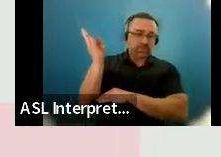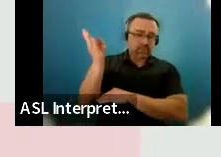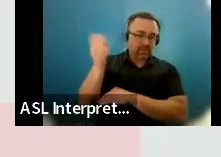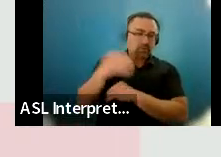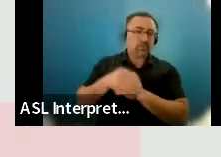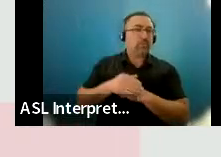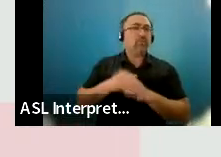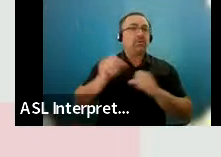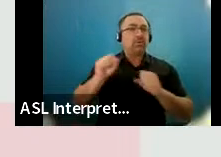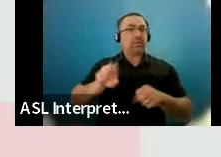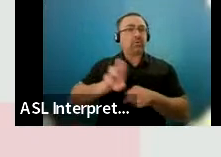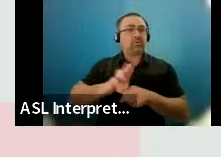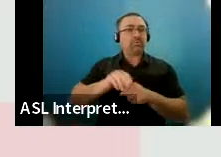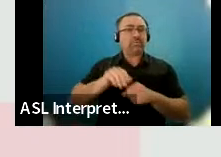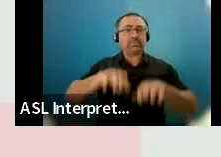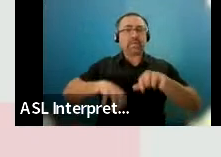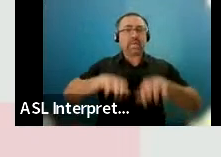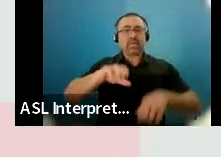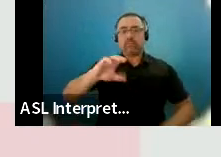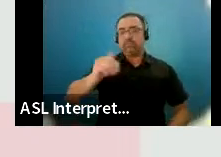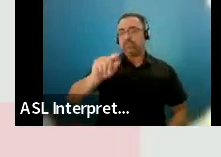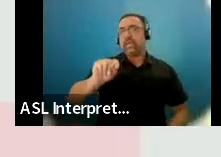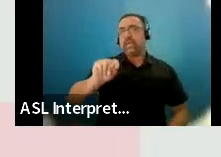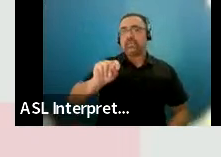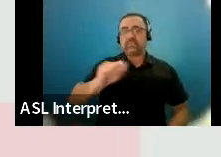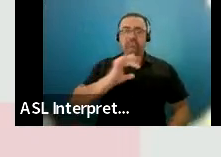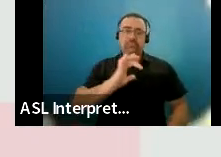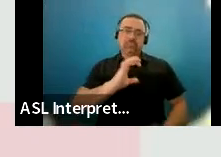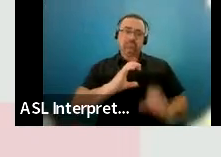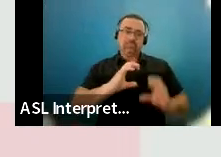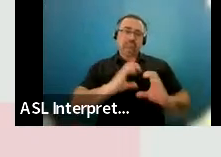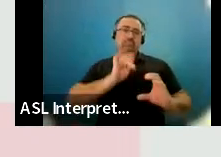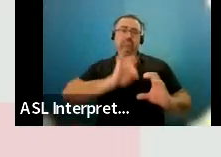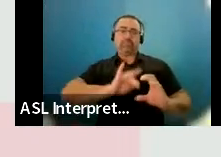today, you can use the chat button, which is also in that bottom toolbar.